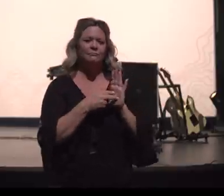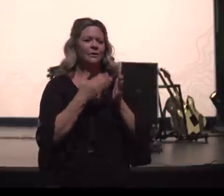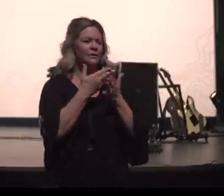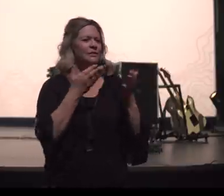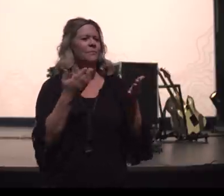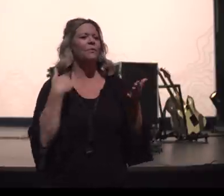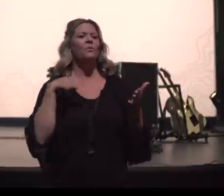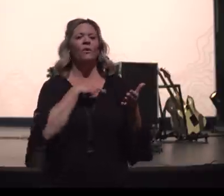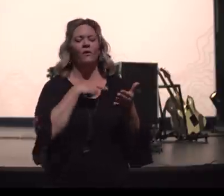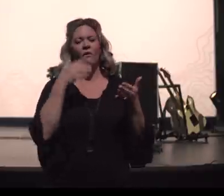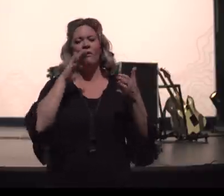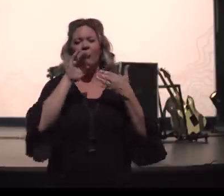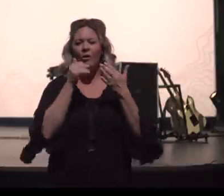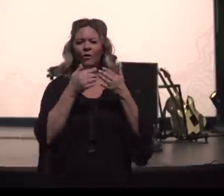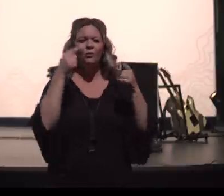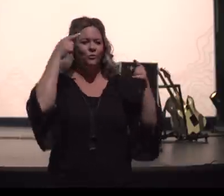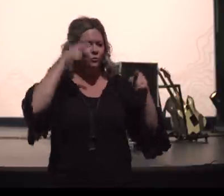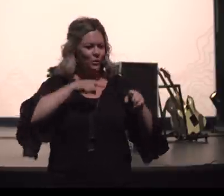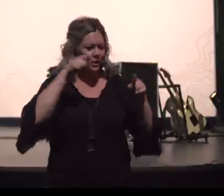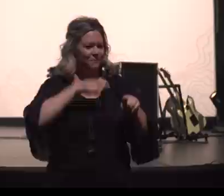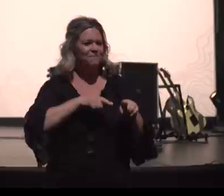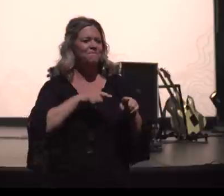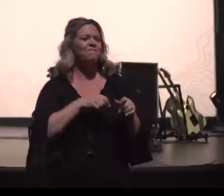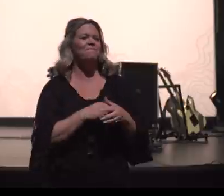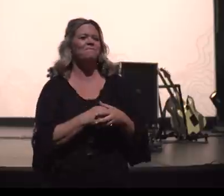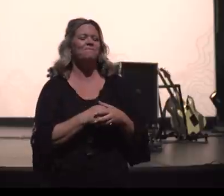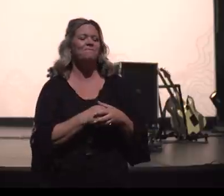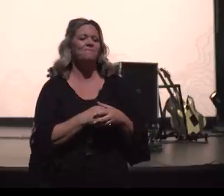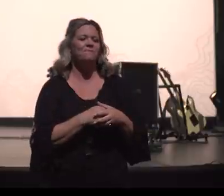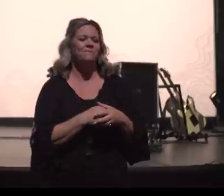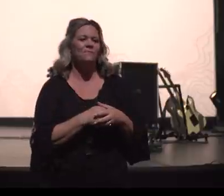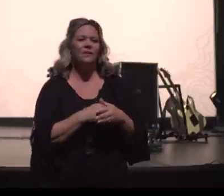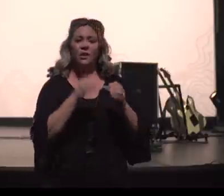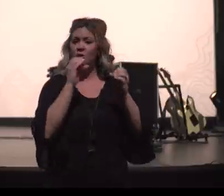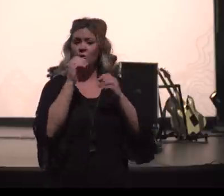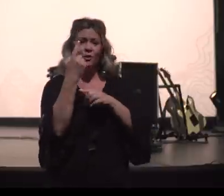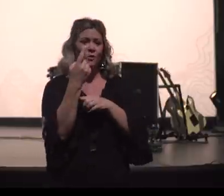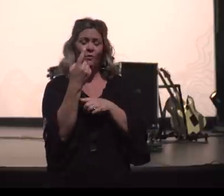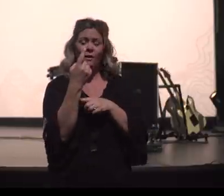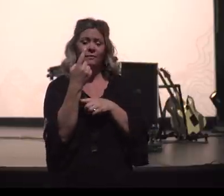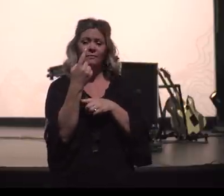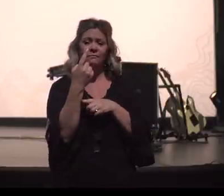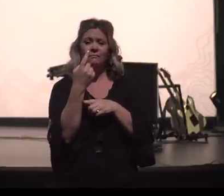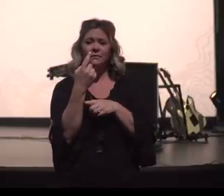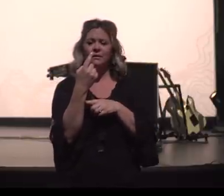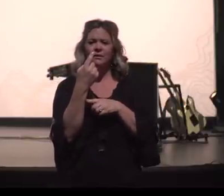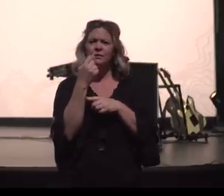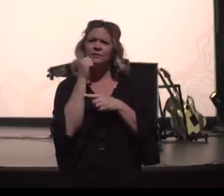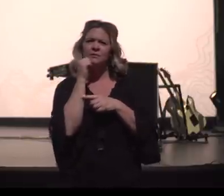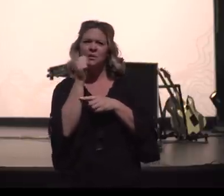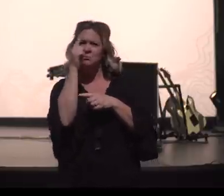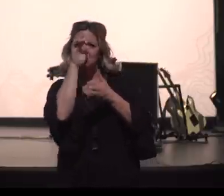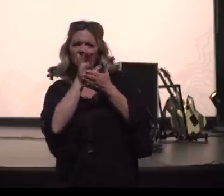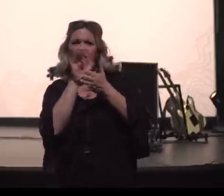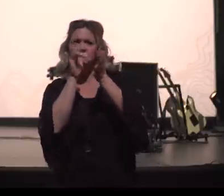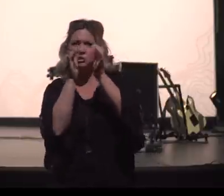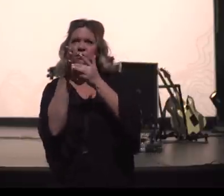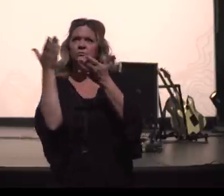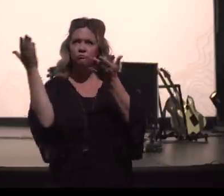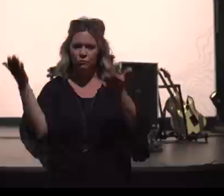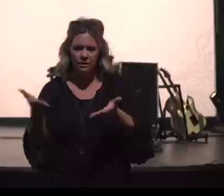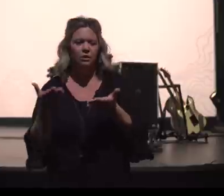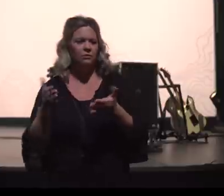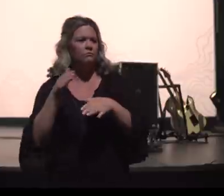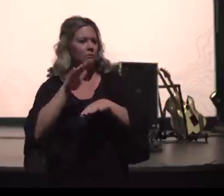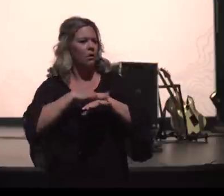we can all agree on, maybe right up front. And here's what we could all agree on, is that no one disputes if Jesus was real. Like, he was a real person here on earth.